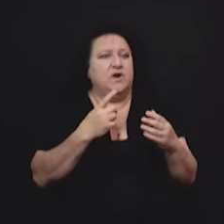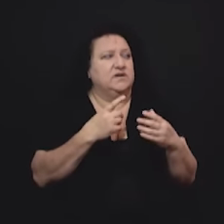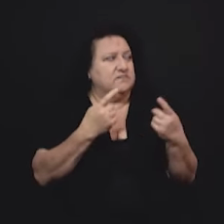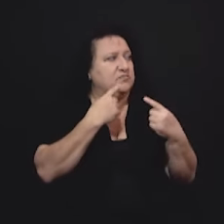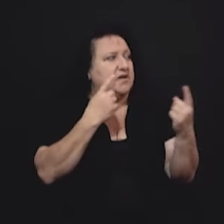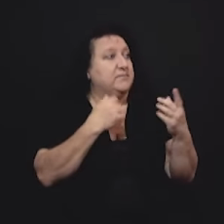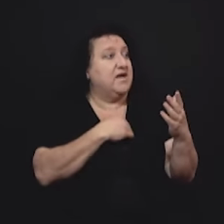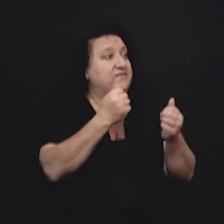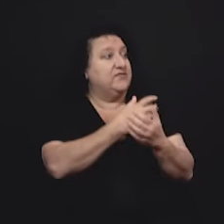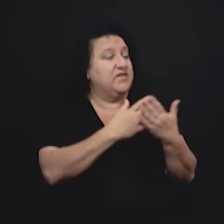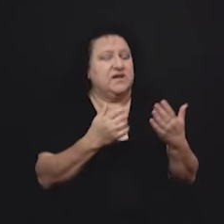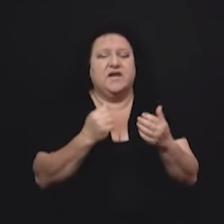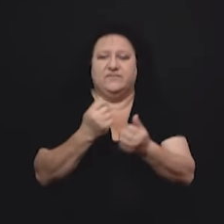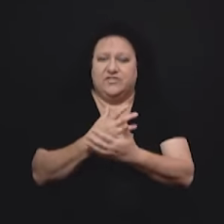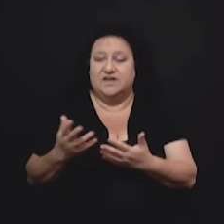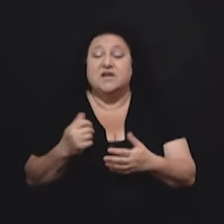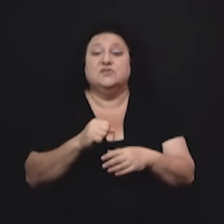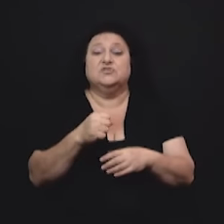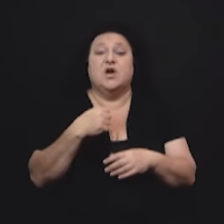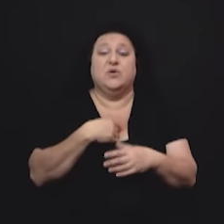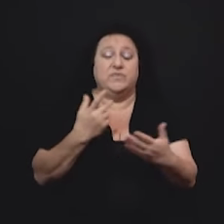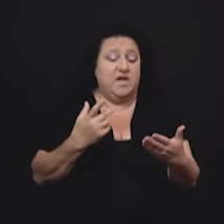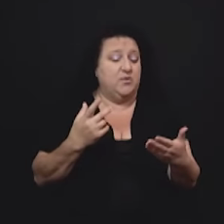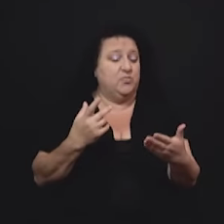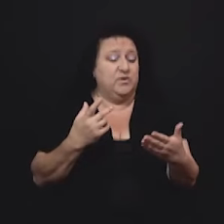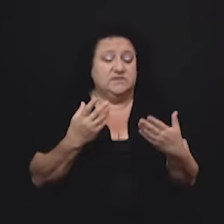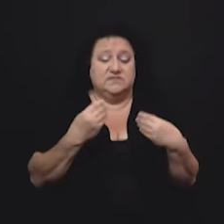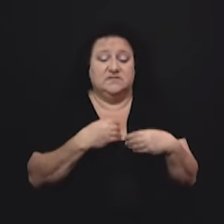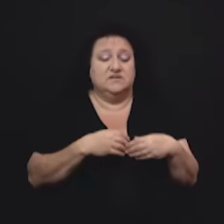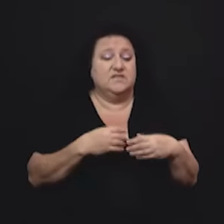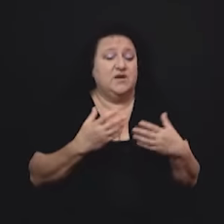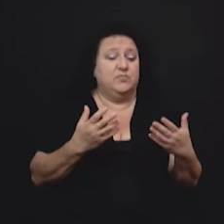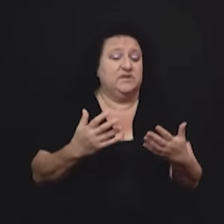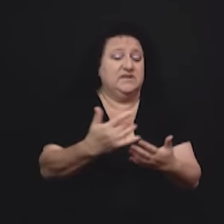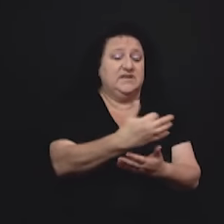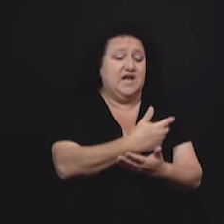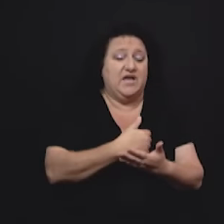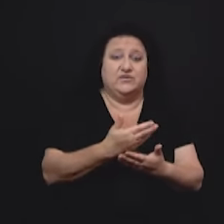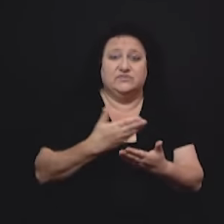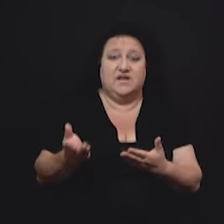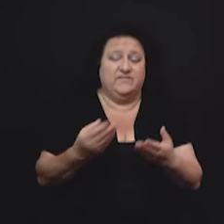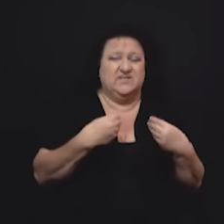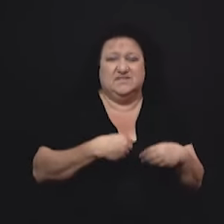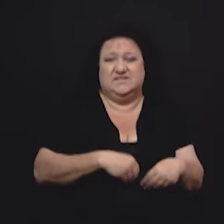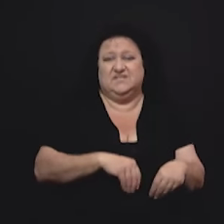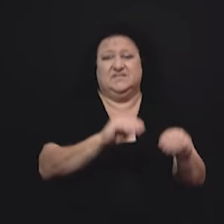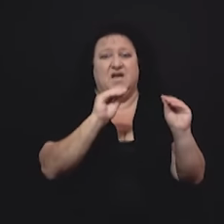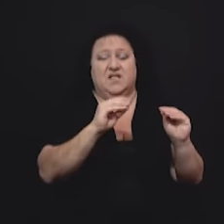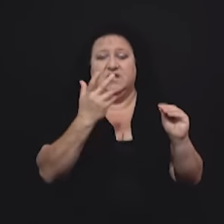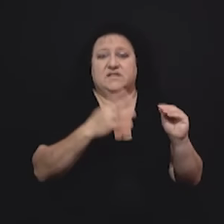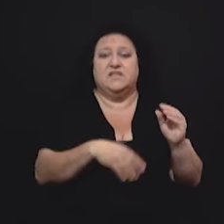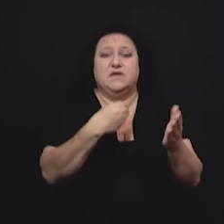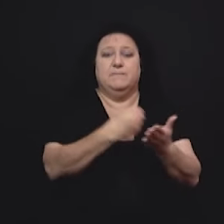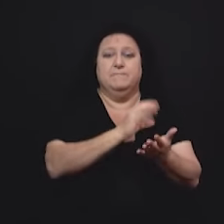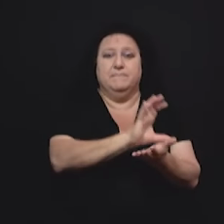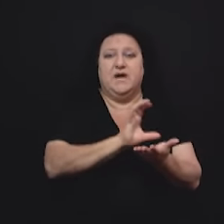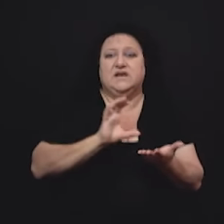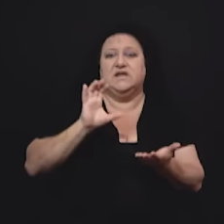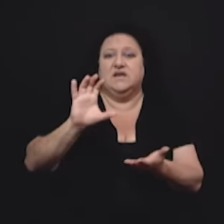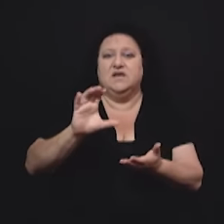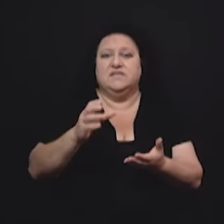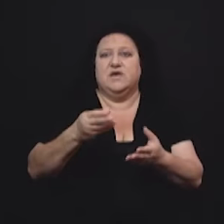sell pieces of property and possessions and distribute the proceeds to everyone who needed them. Now, scripture has a way of stepping